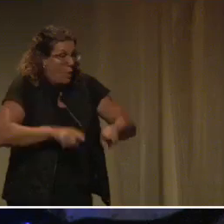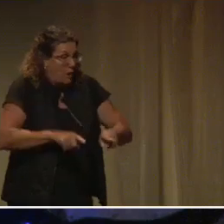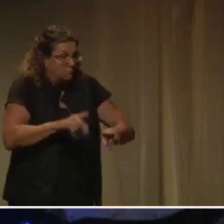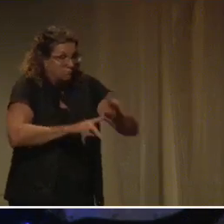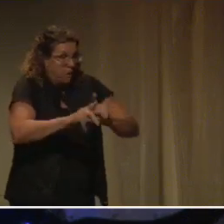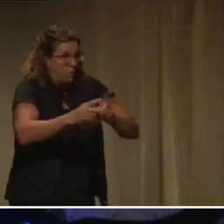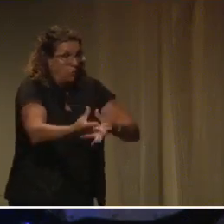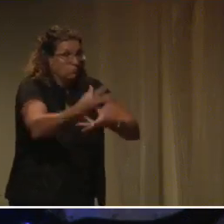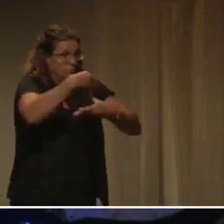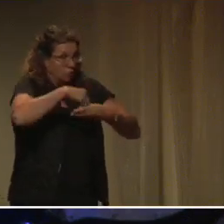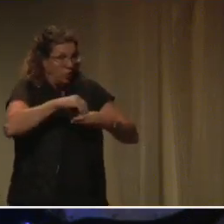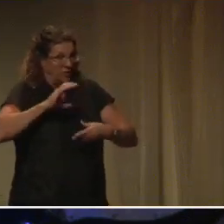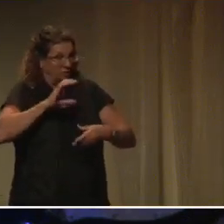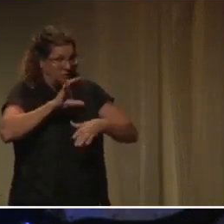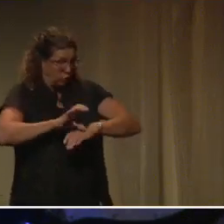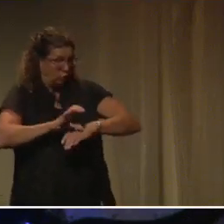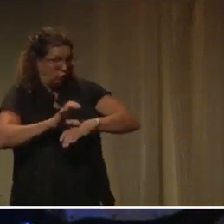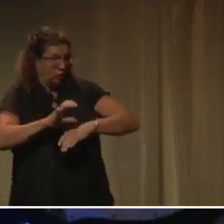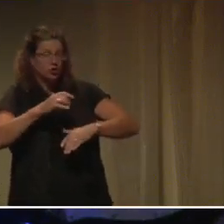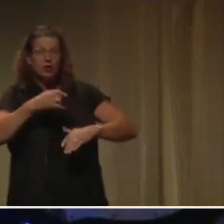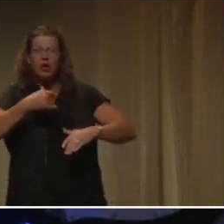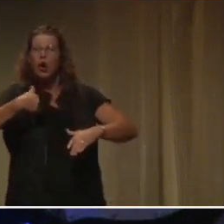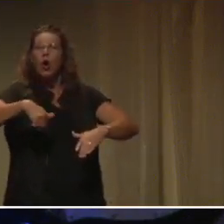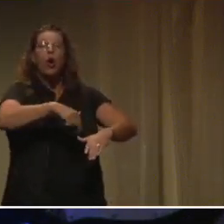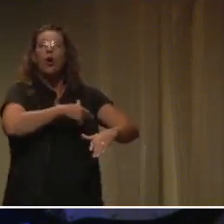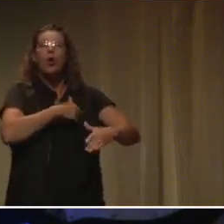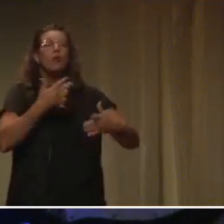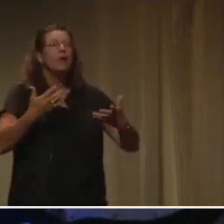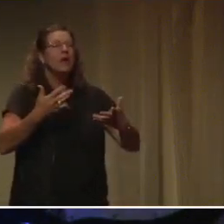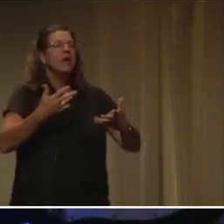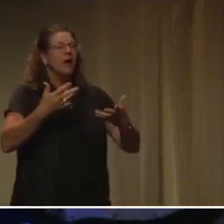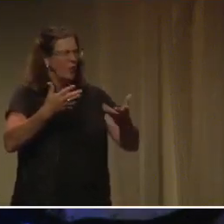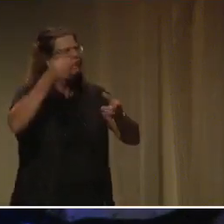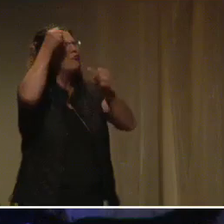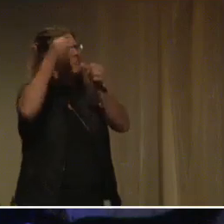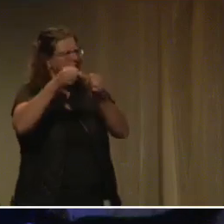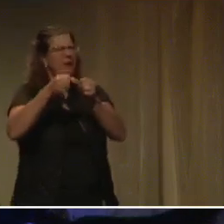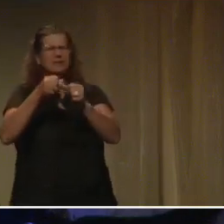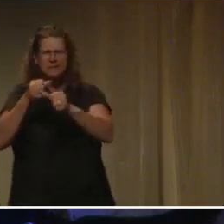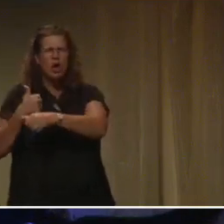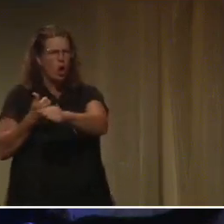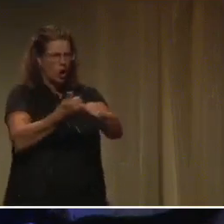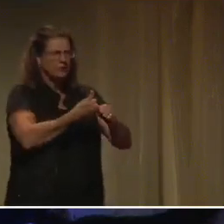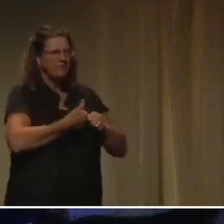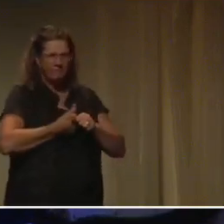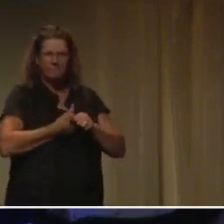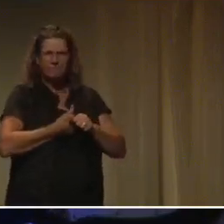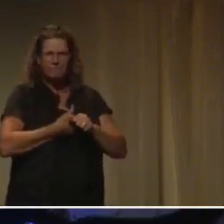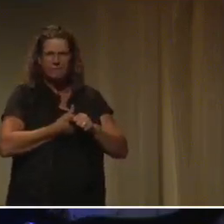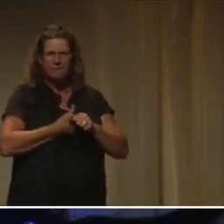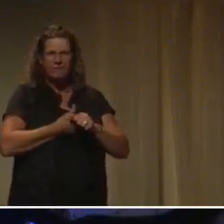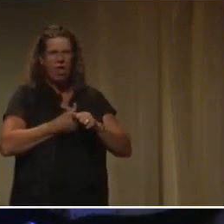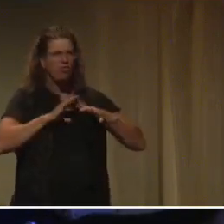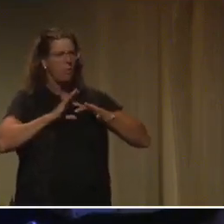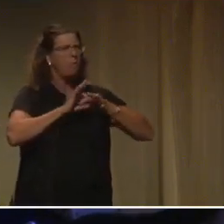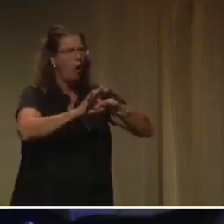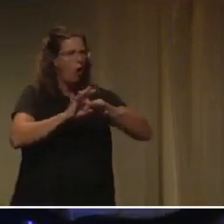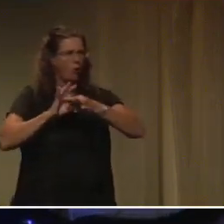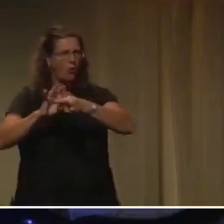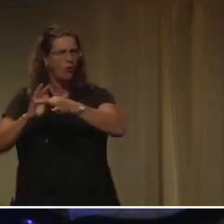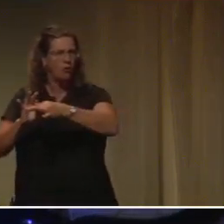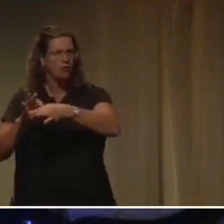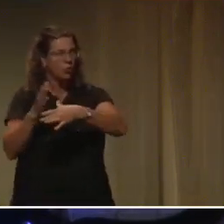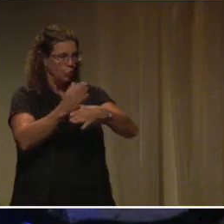occasion to just simply reiterate the bond that we share. We are a church that is committed to one another, and we